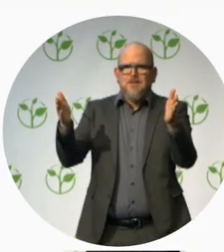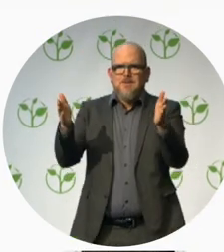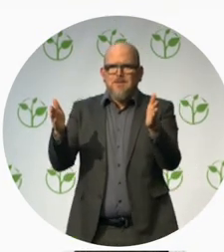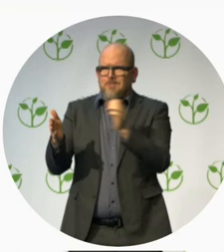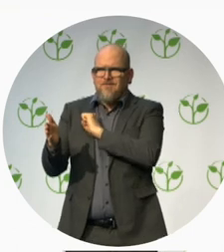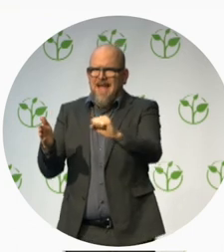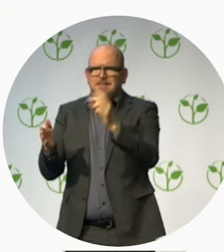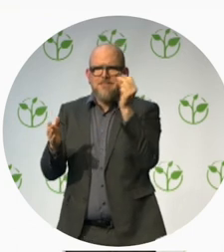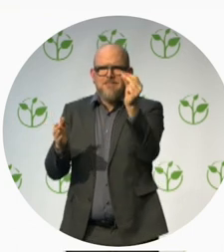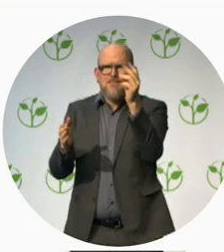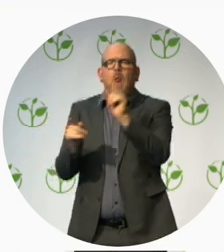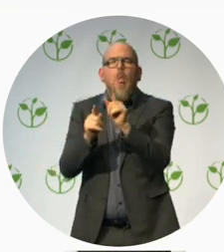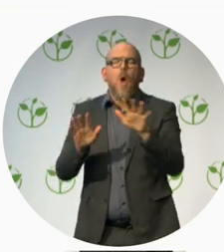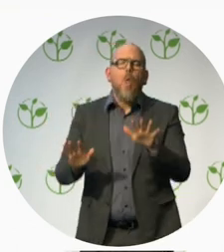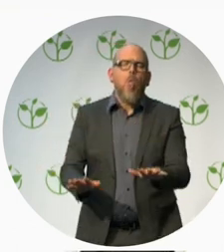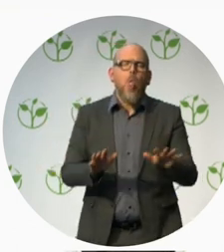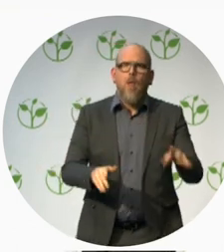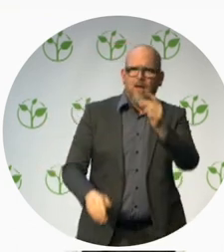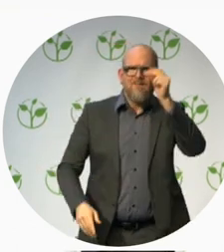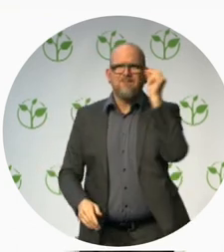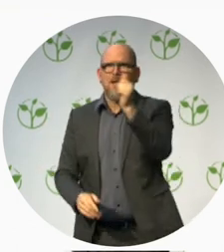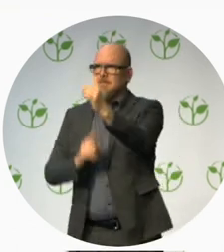have Wilfred and I doing our Bonnie and Clyde of last year.